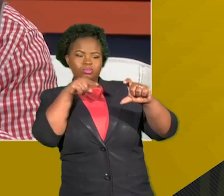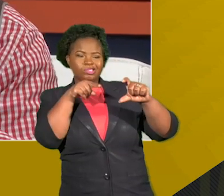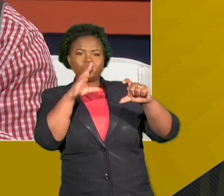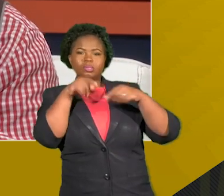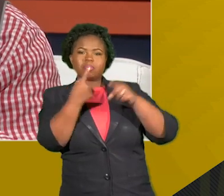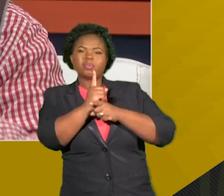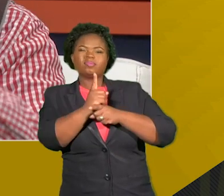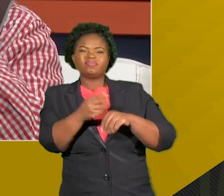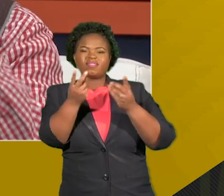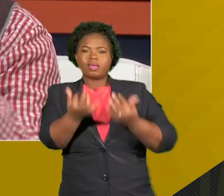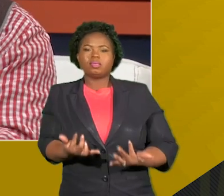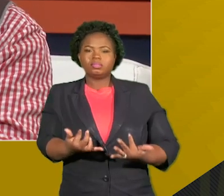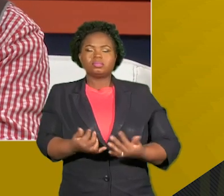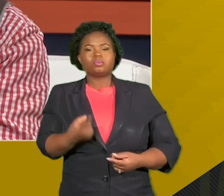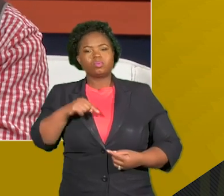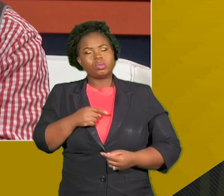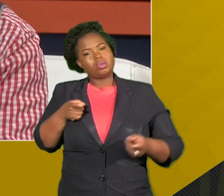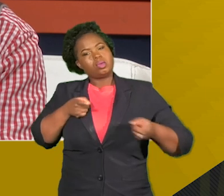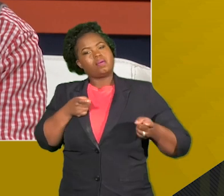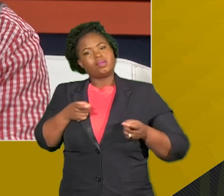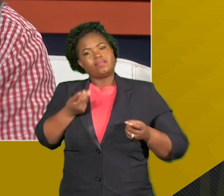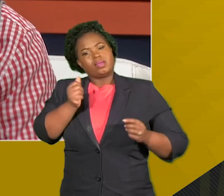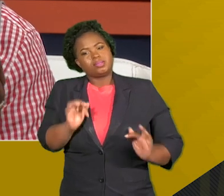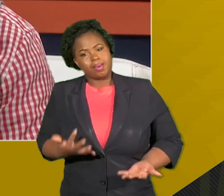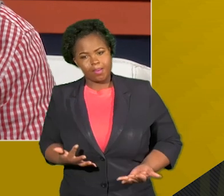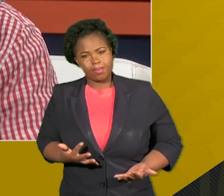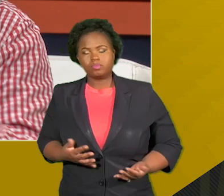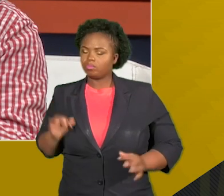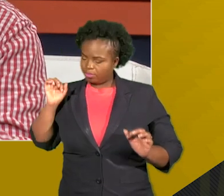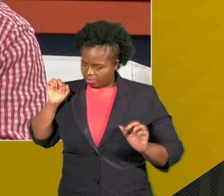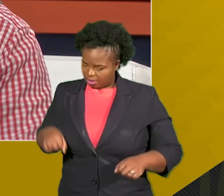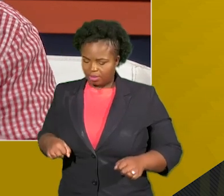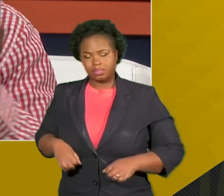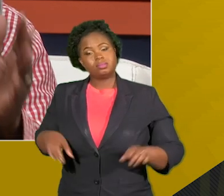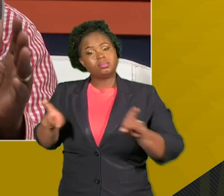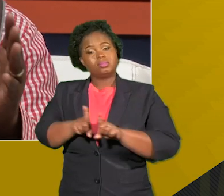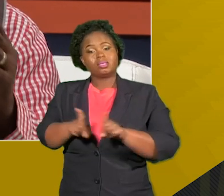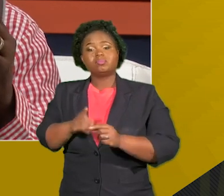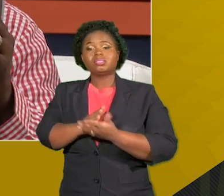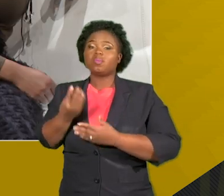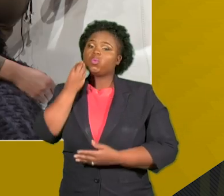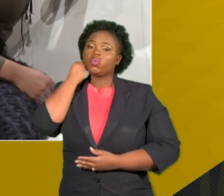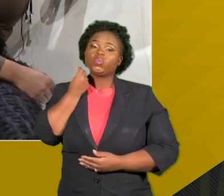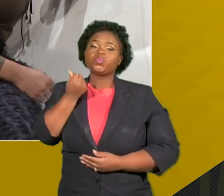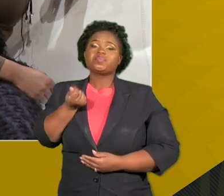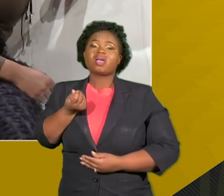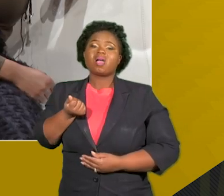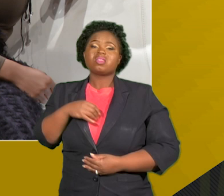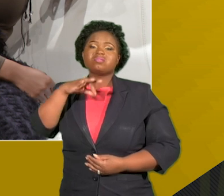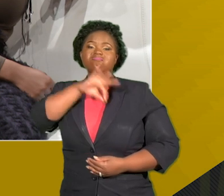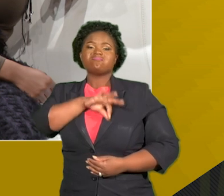finances. To say, how are you supposed to govern the finances? So indeed, labantu abadla imali